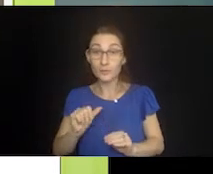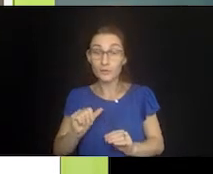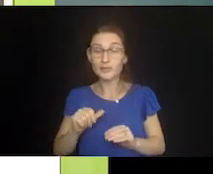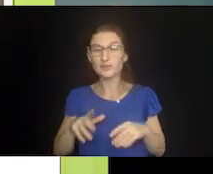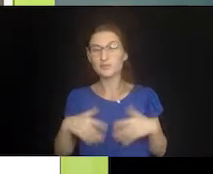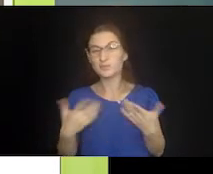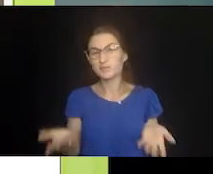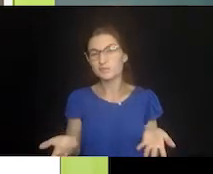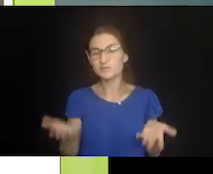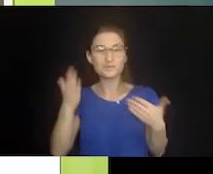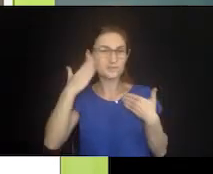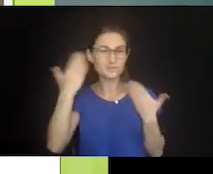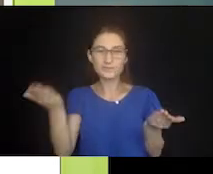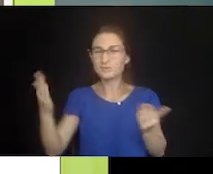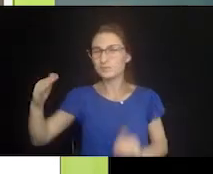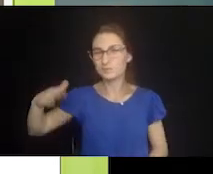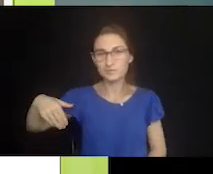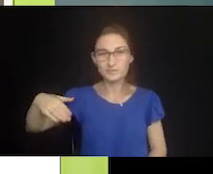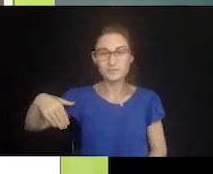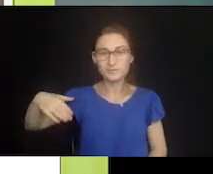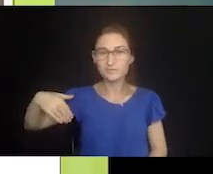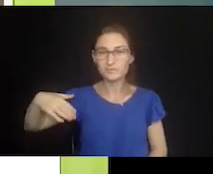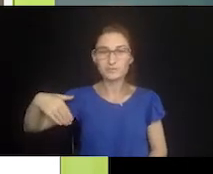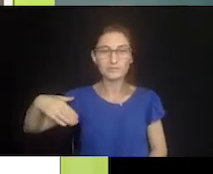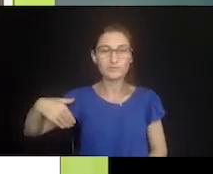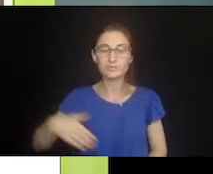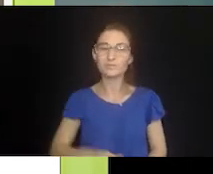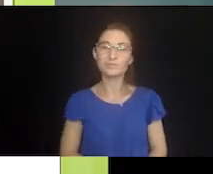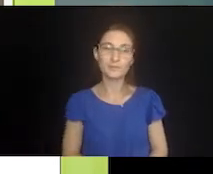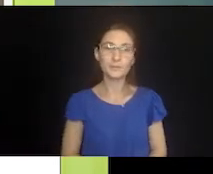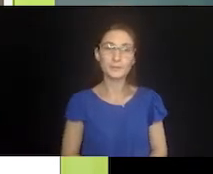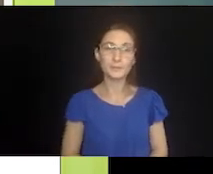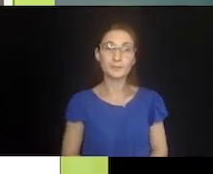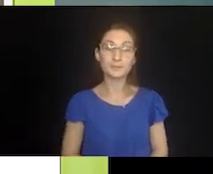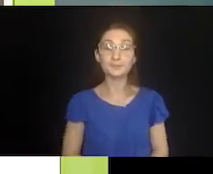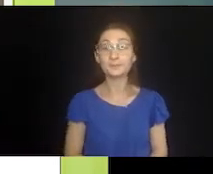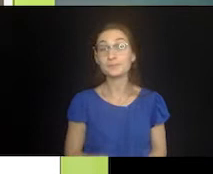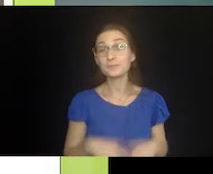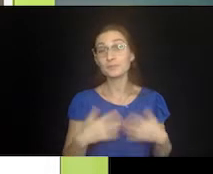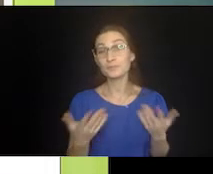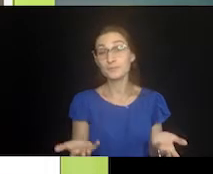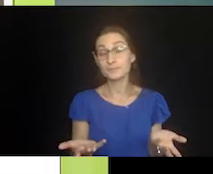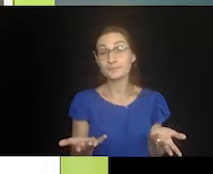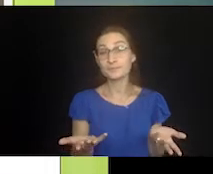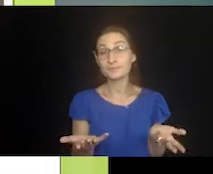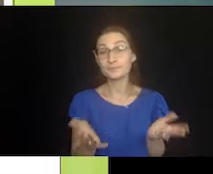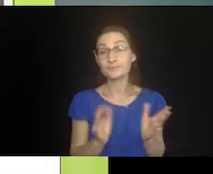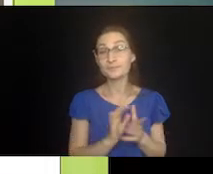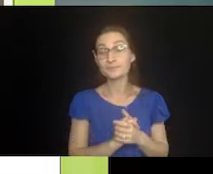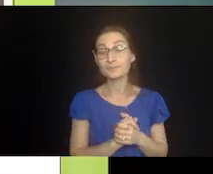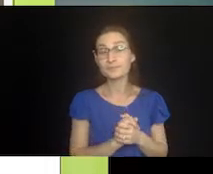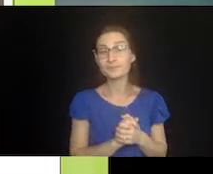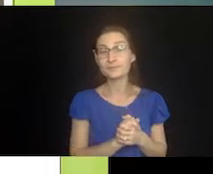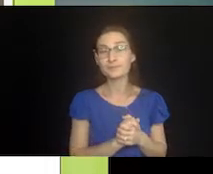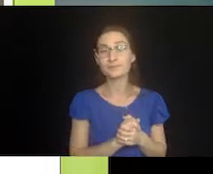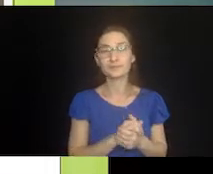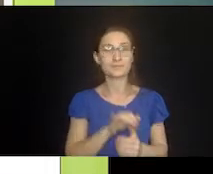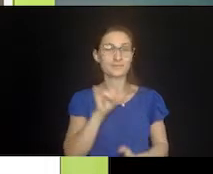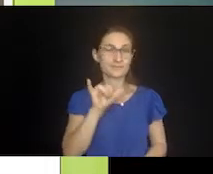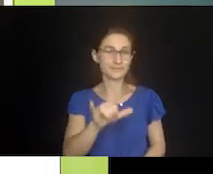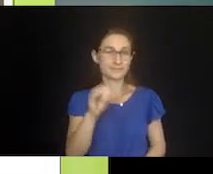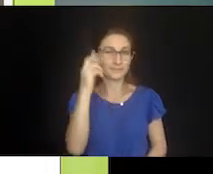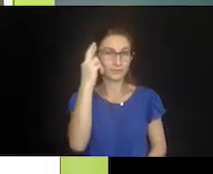But see, yeah, here I really don't know what's going on here in Florida.